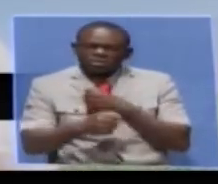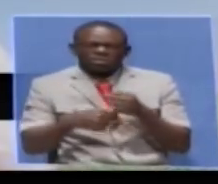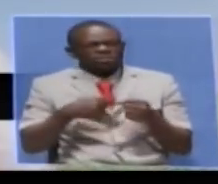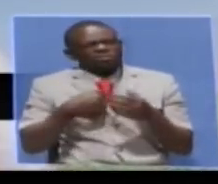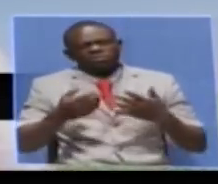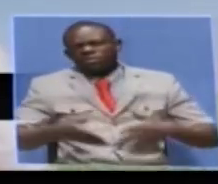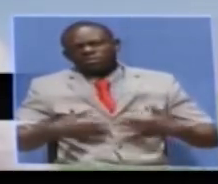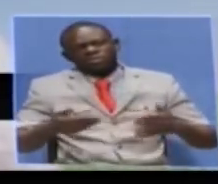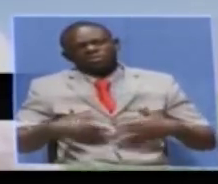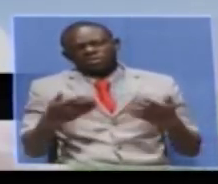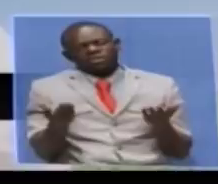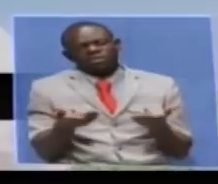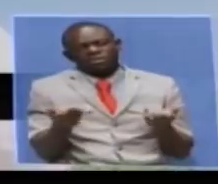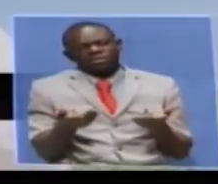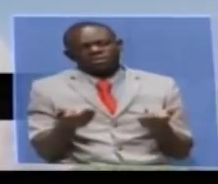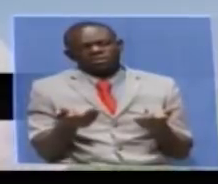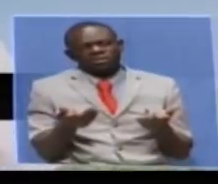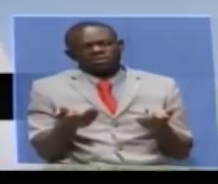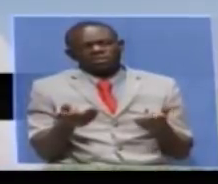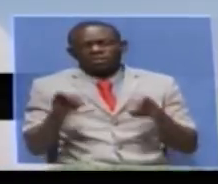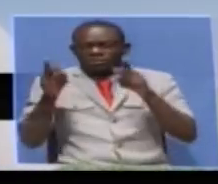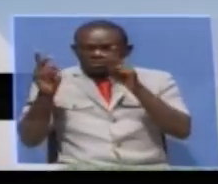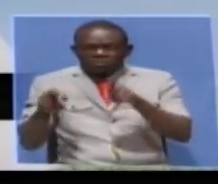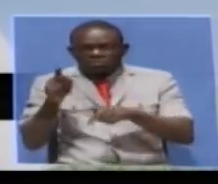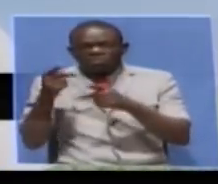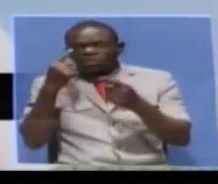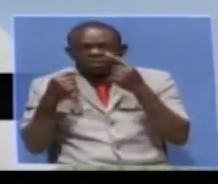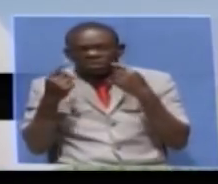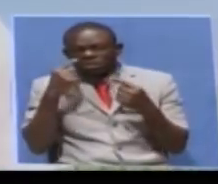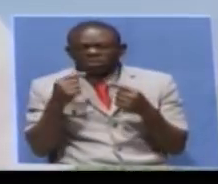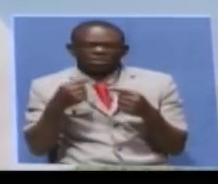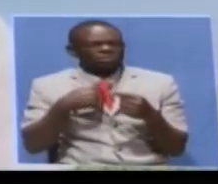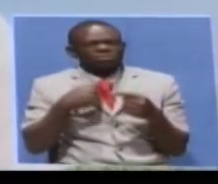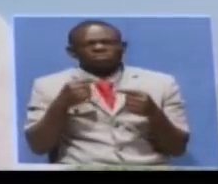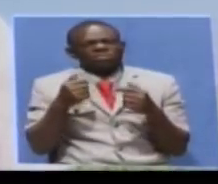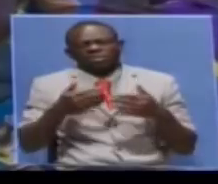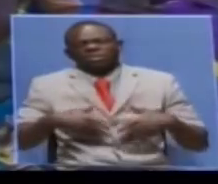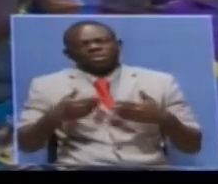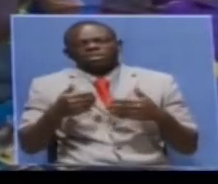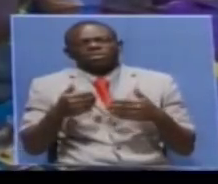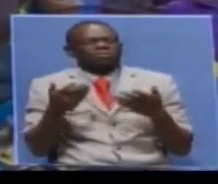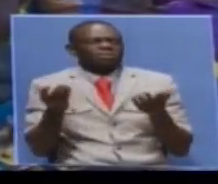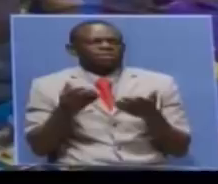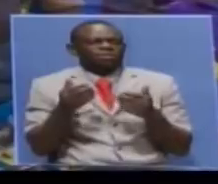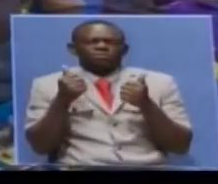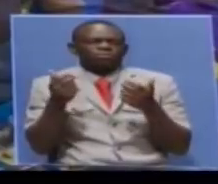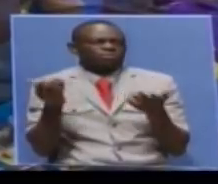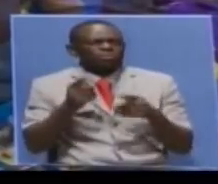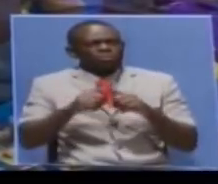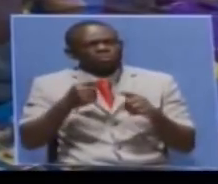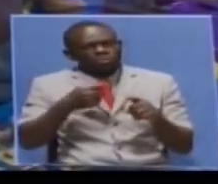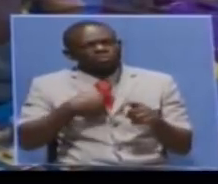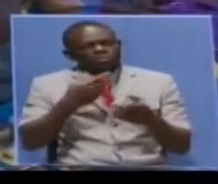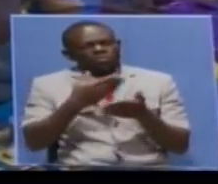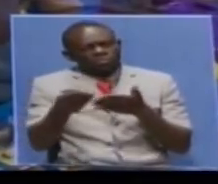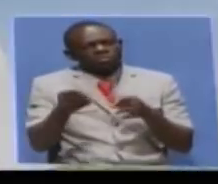is, somebody is telling them not the truth, and they are suffering because of this now. And they don't know the truth. I think that's where the thing comes